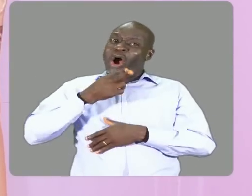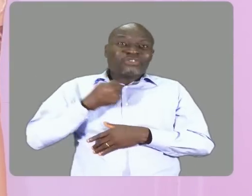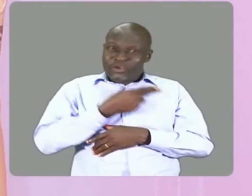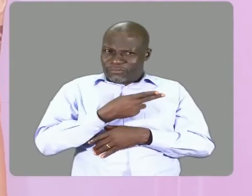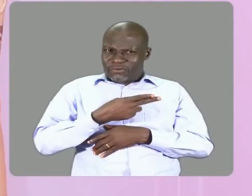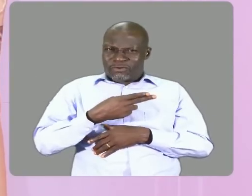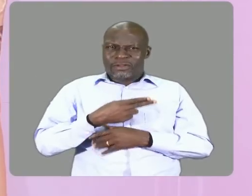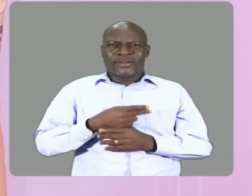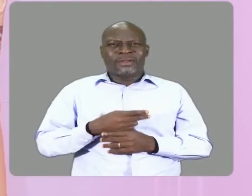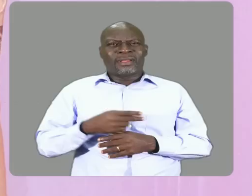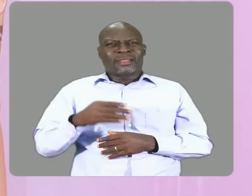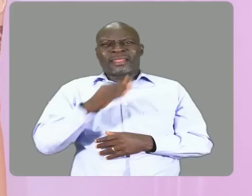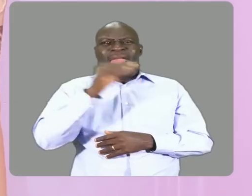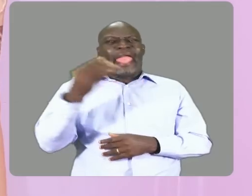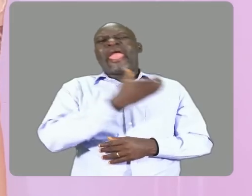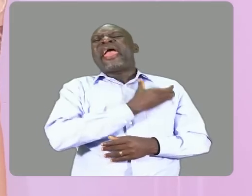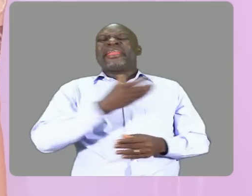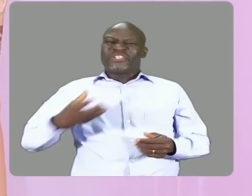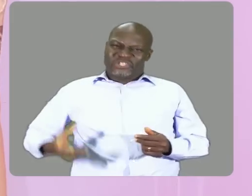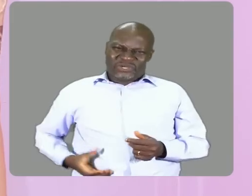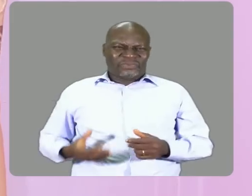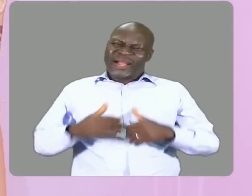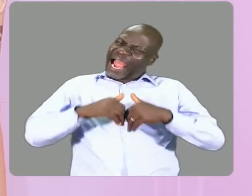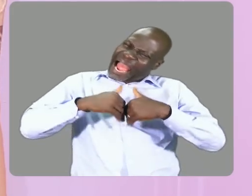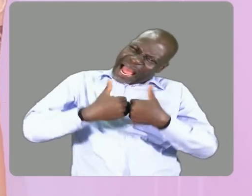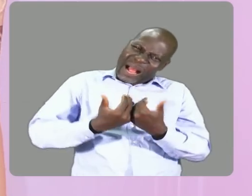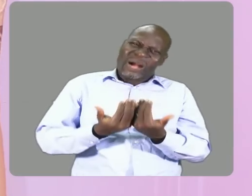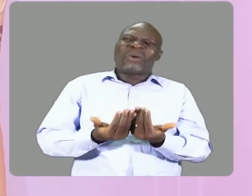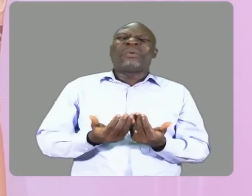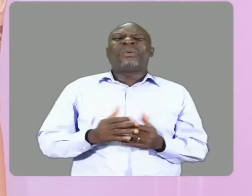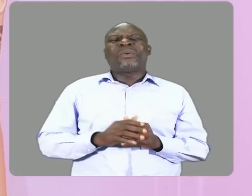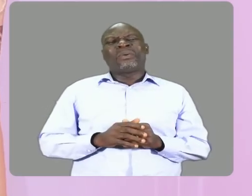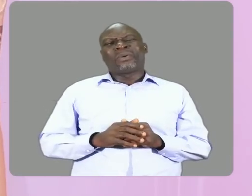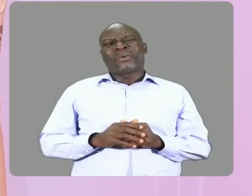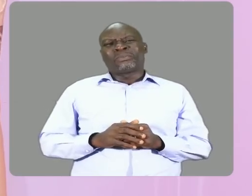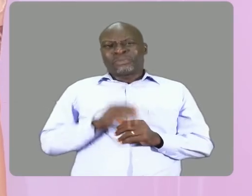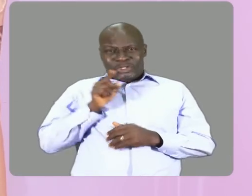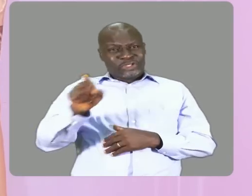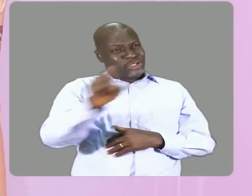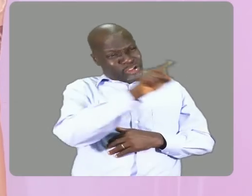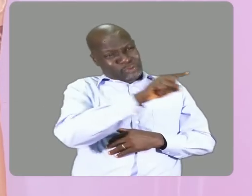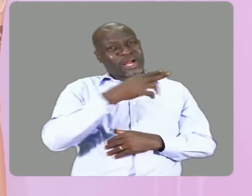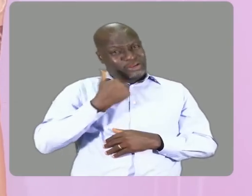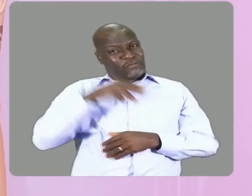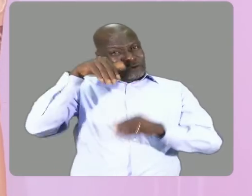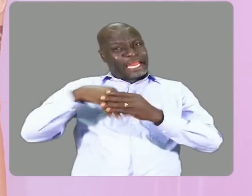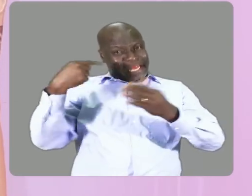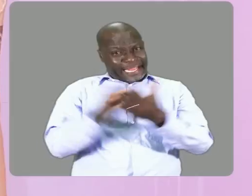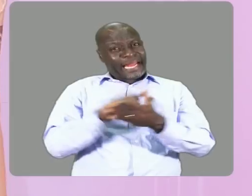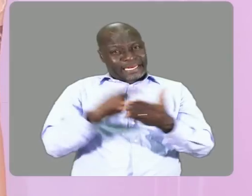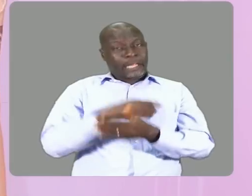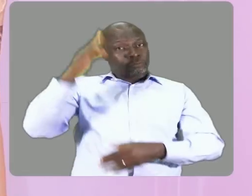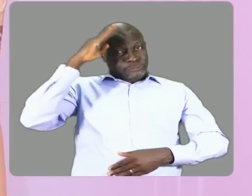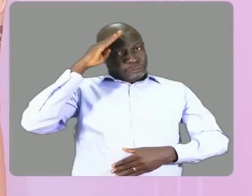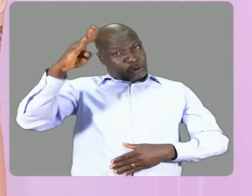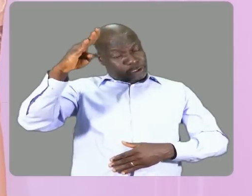osofo and a supposed chief mo amosemo ya asofo wo Ghana ha meche mo